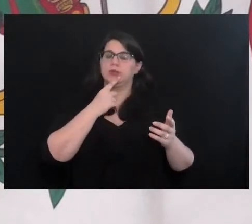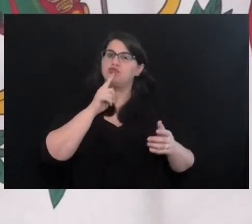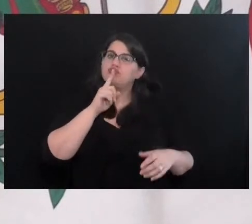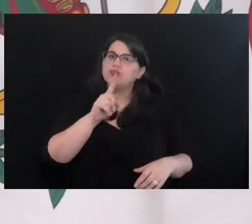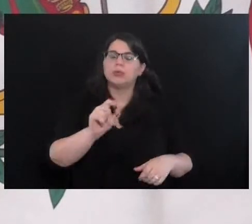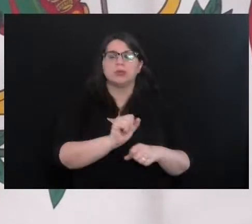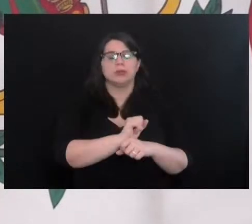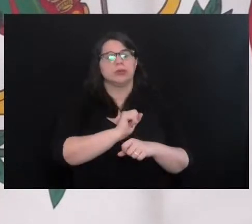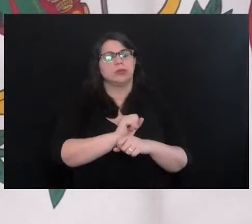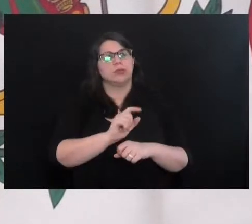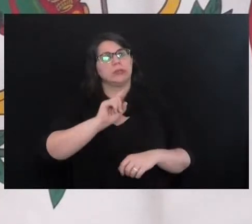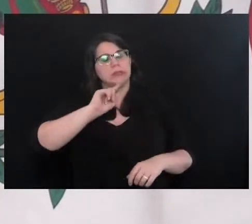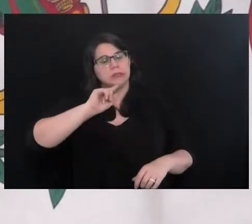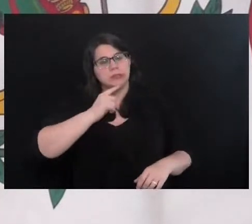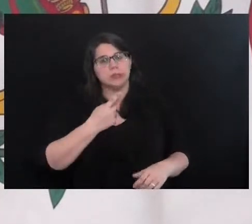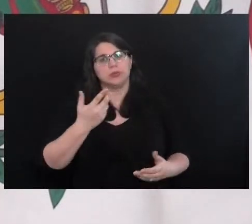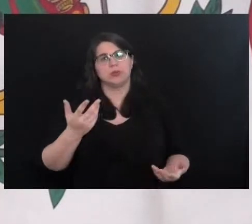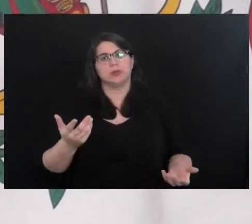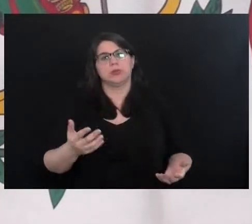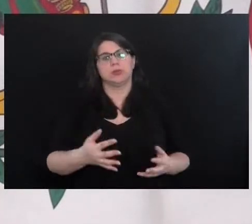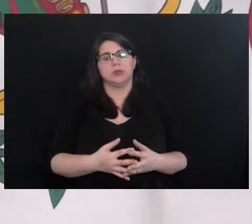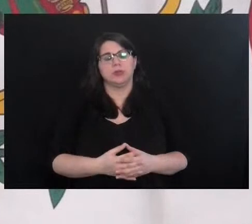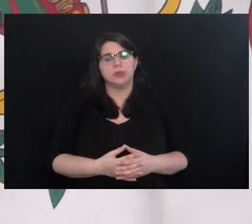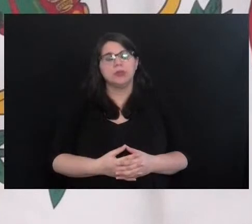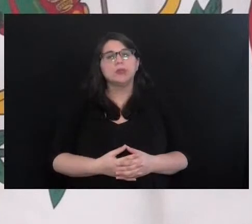really, really serious stuff. And